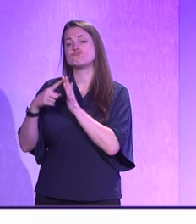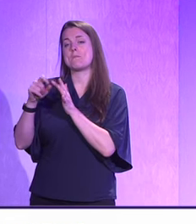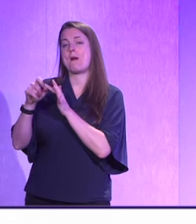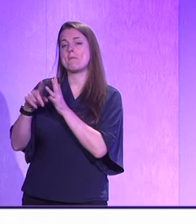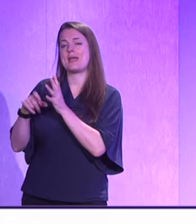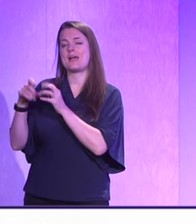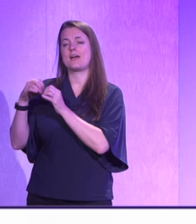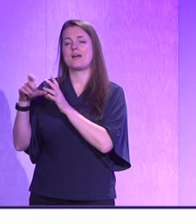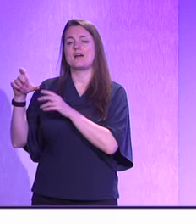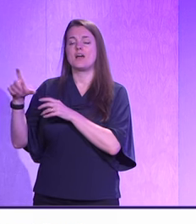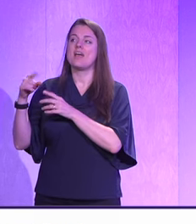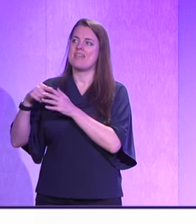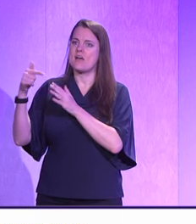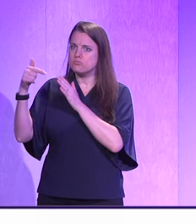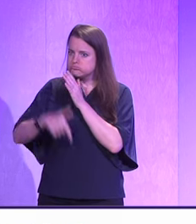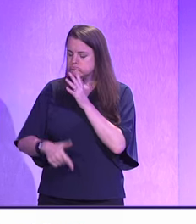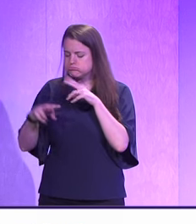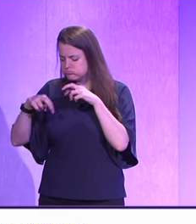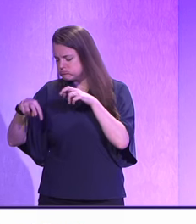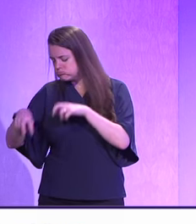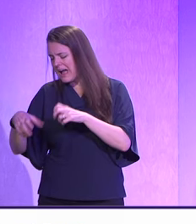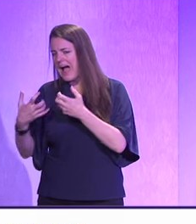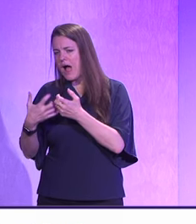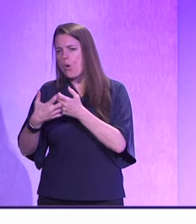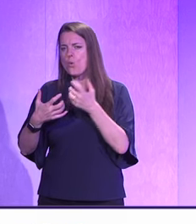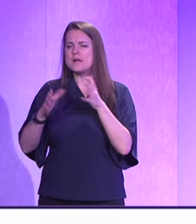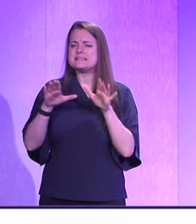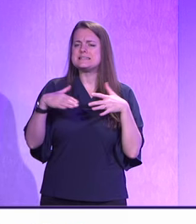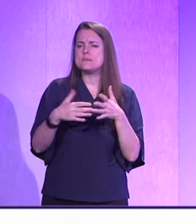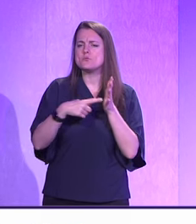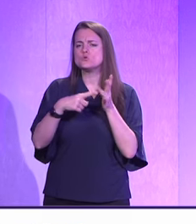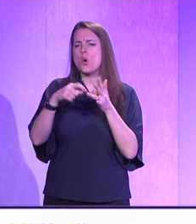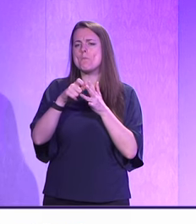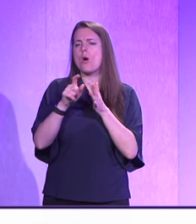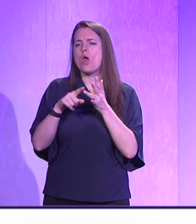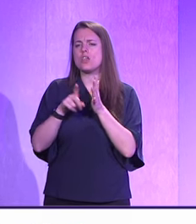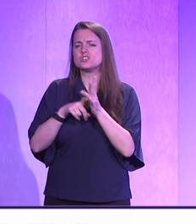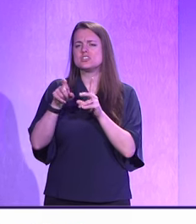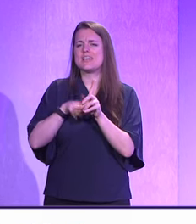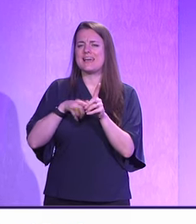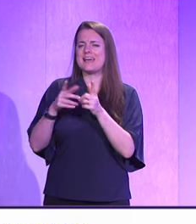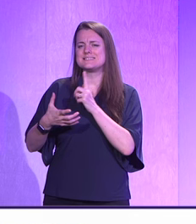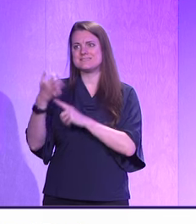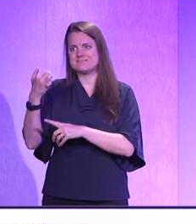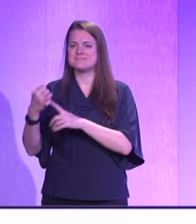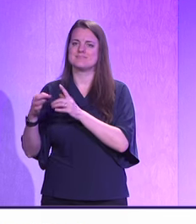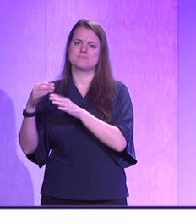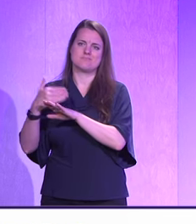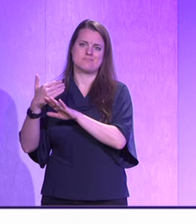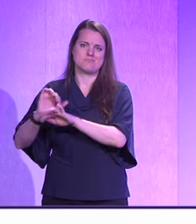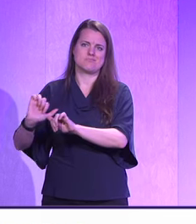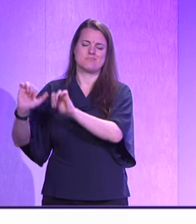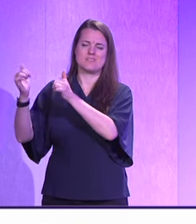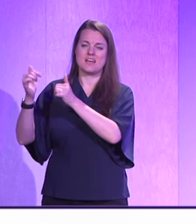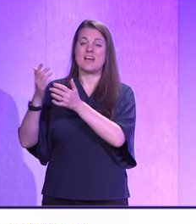there was a kind of deep dive onto how Team Topologies is helping to achieve high organizational performance. And in fact, highly evolved